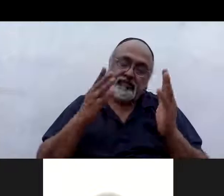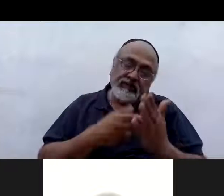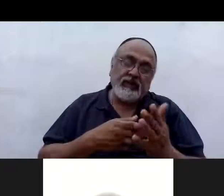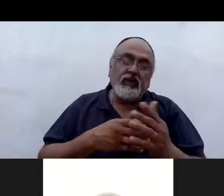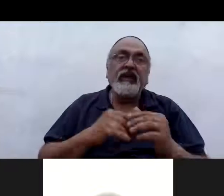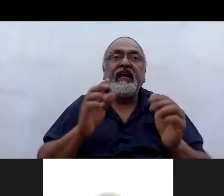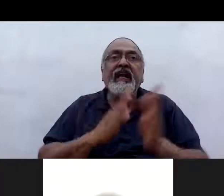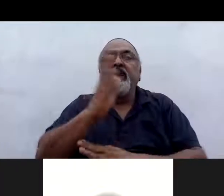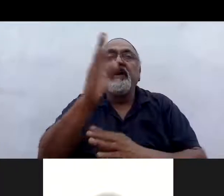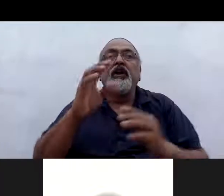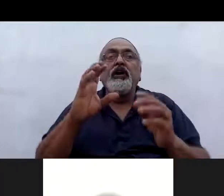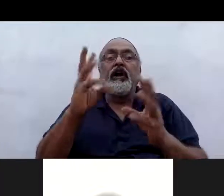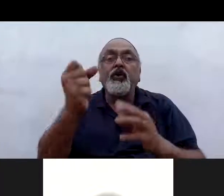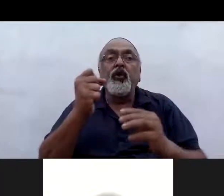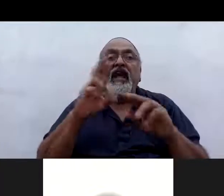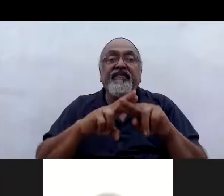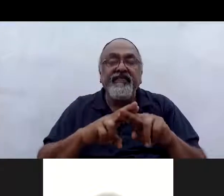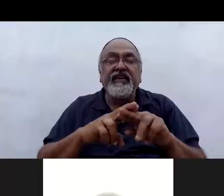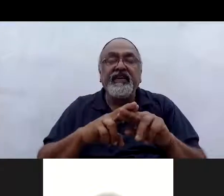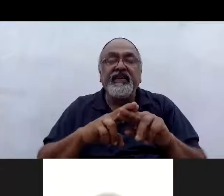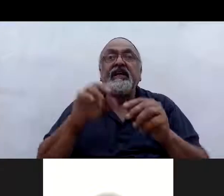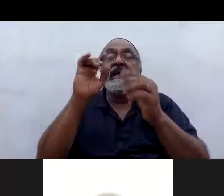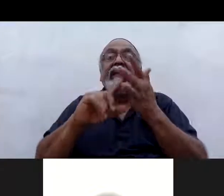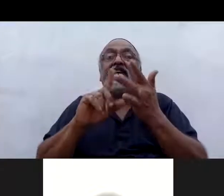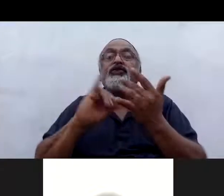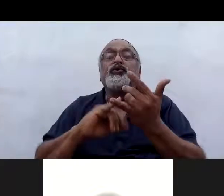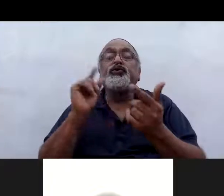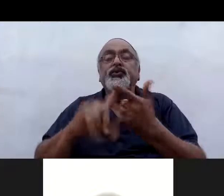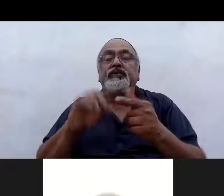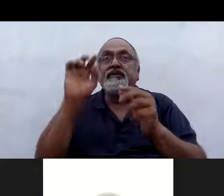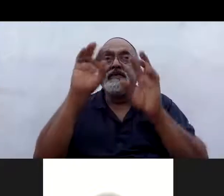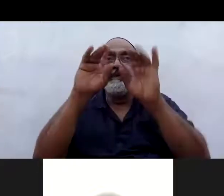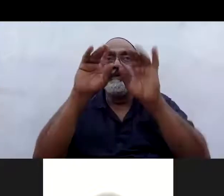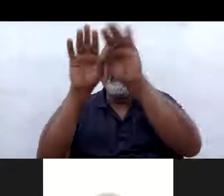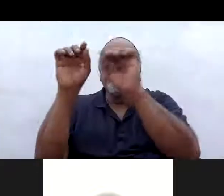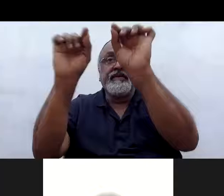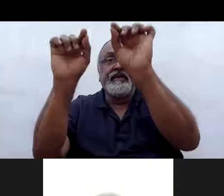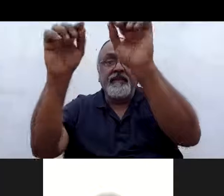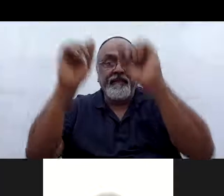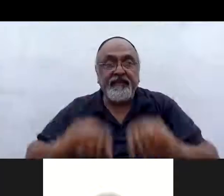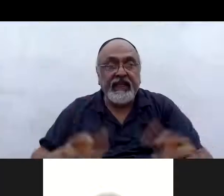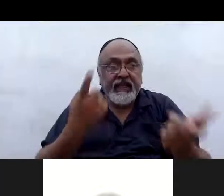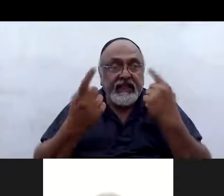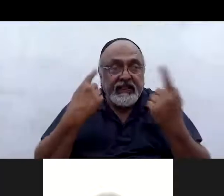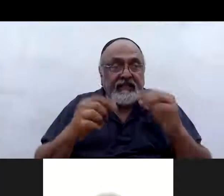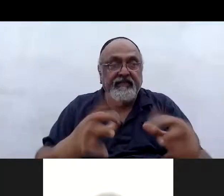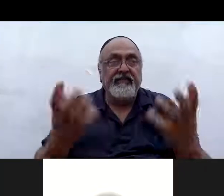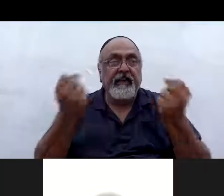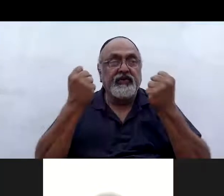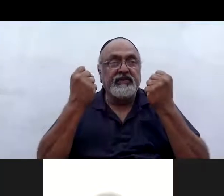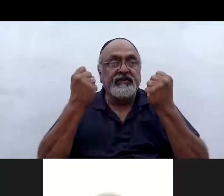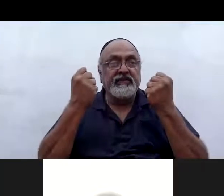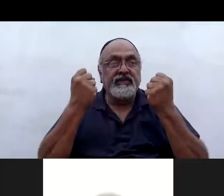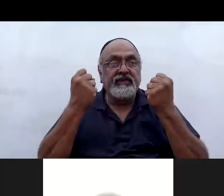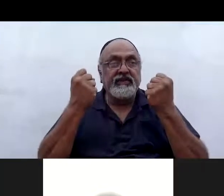pressing Control F and find the contentious issues. If not, these are how. Look for the term whether.